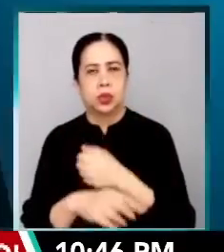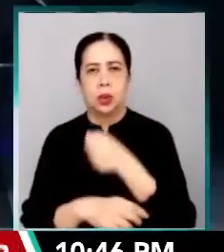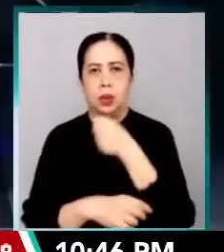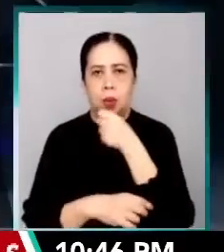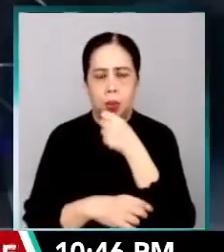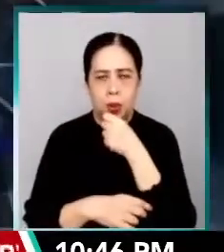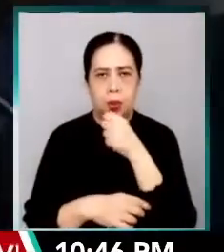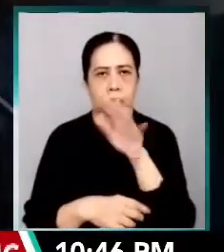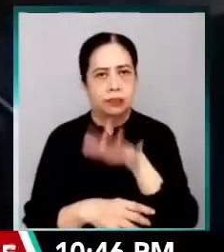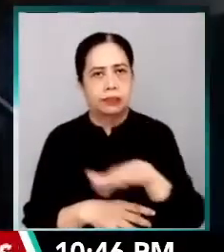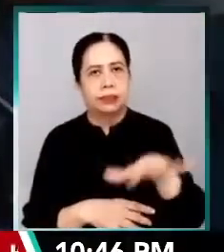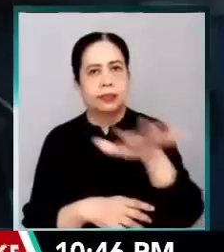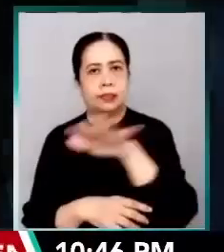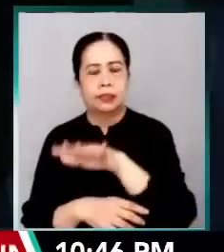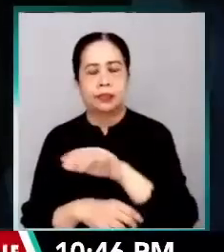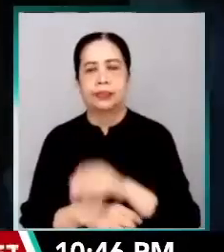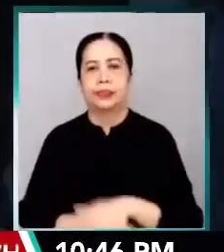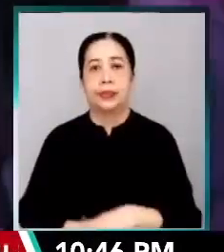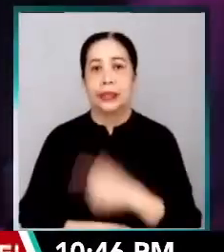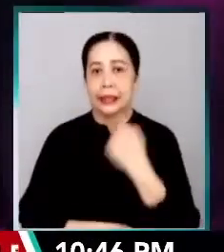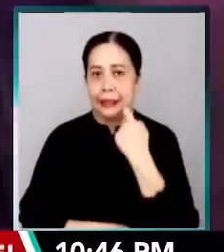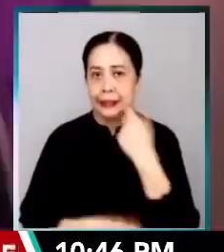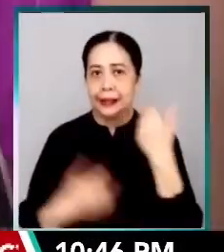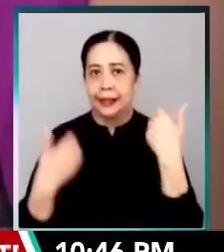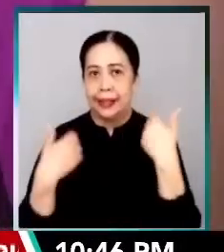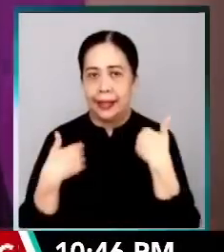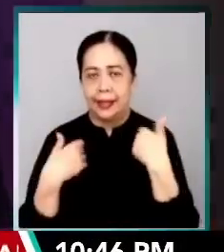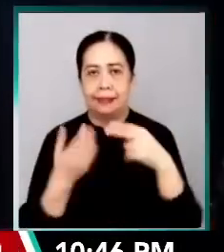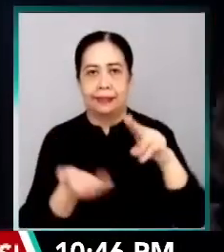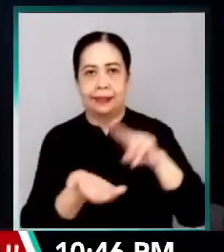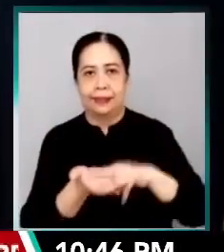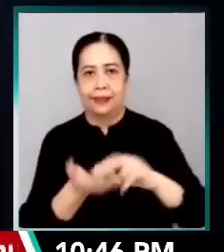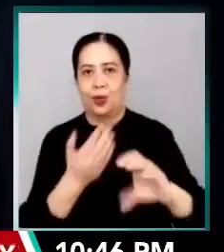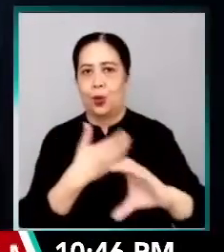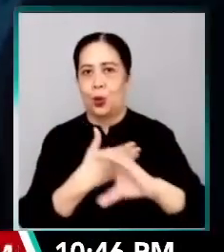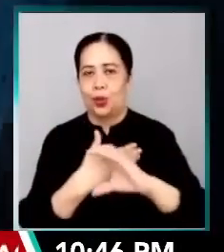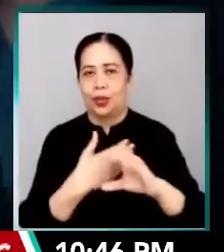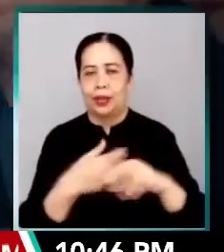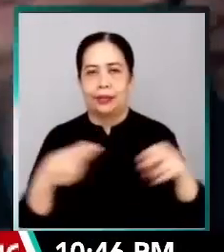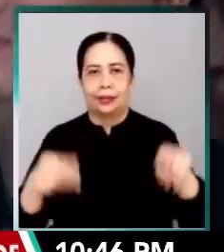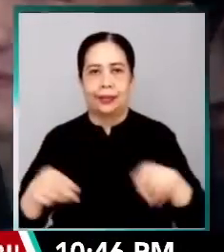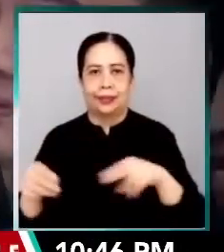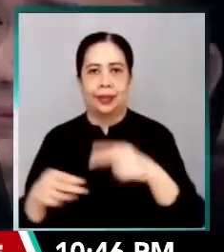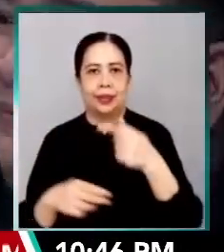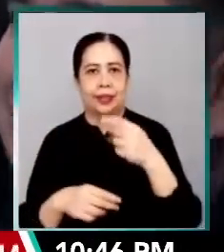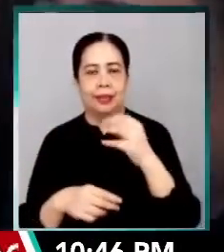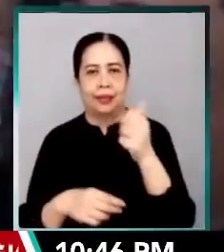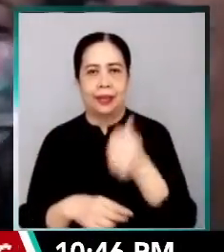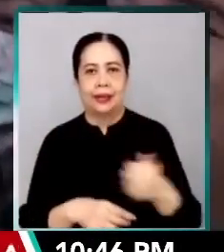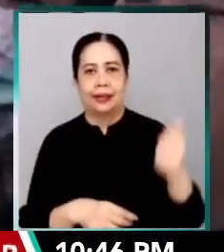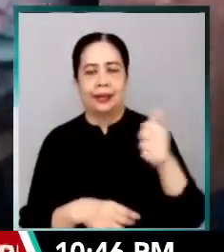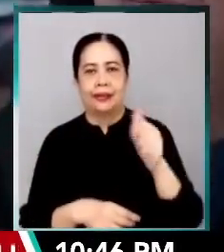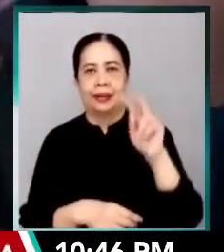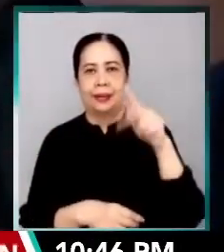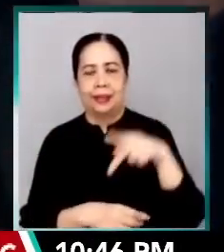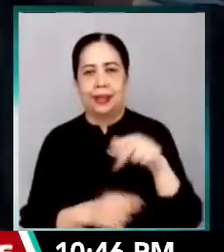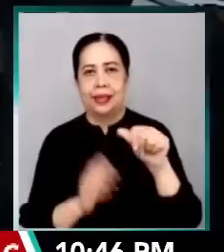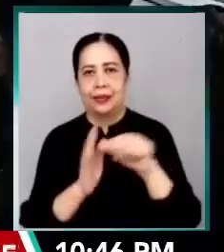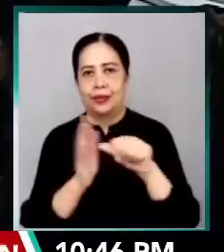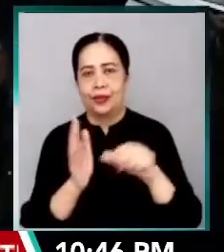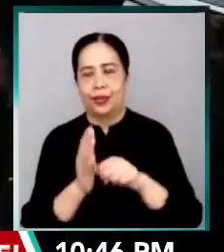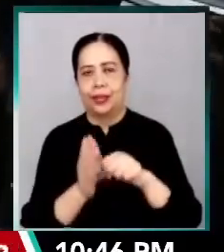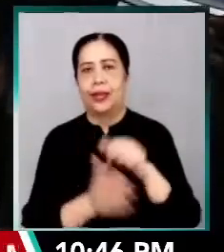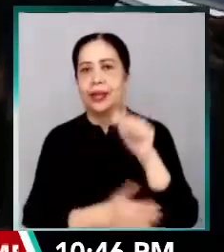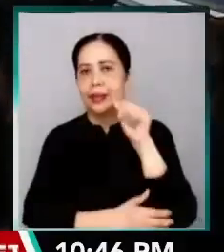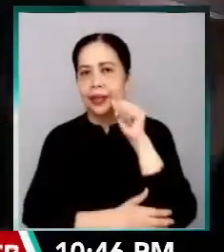landscape. Kanina nagkaroon ng contract signing ang apat, kasama sina GMA Senior Vice President Attorney Annette Gozon Valdez,